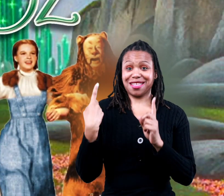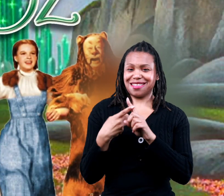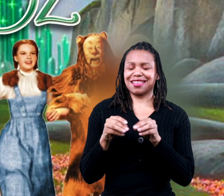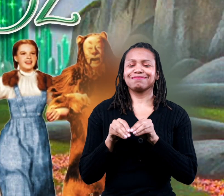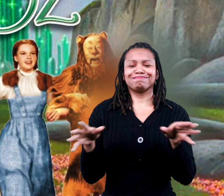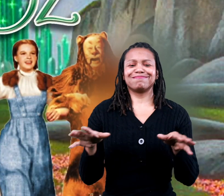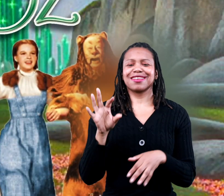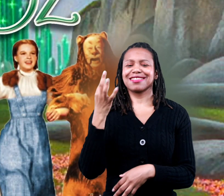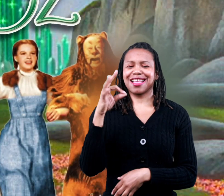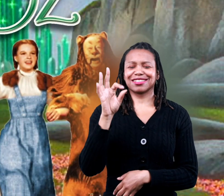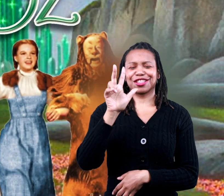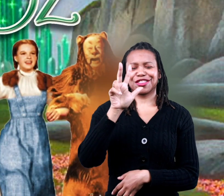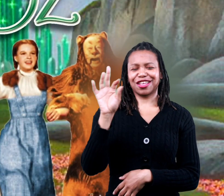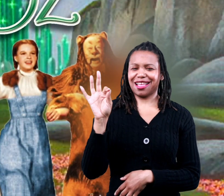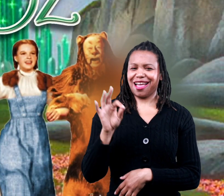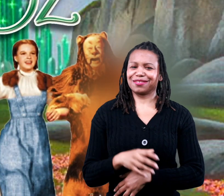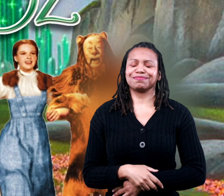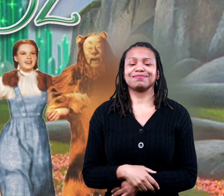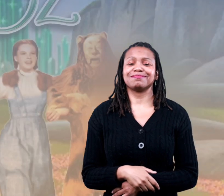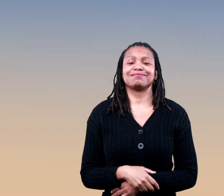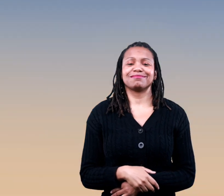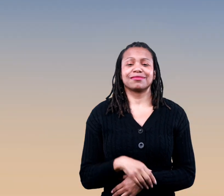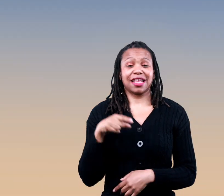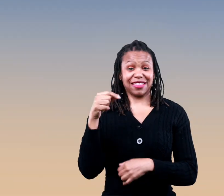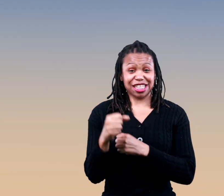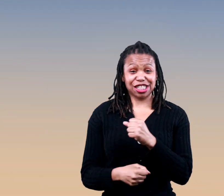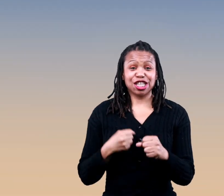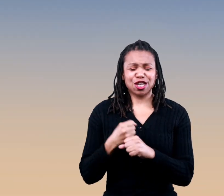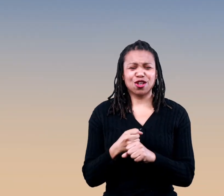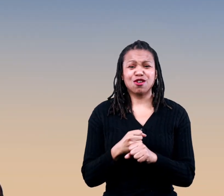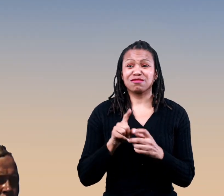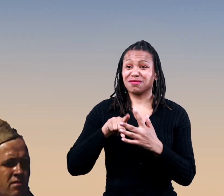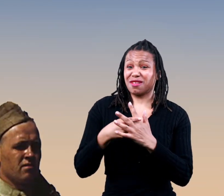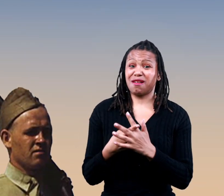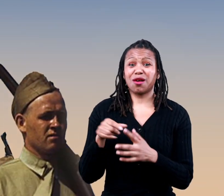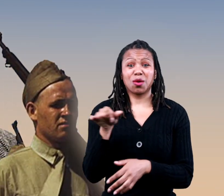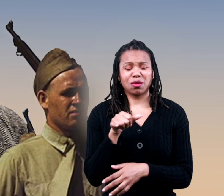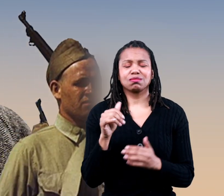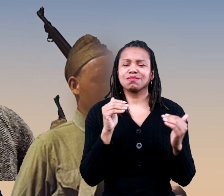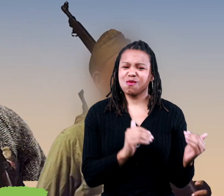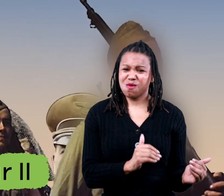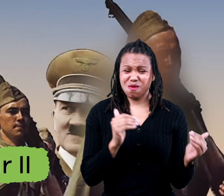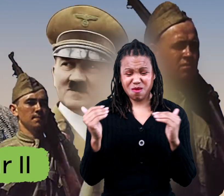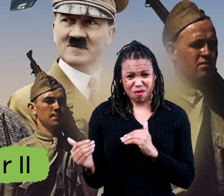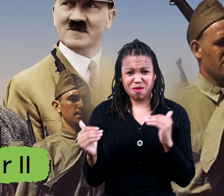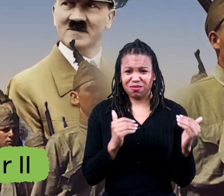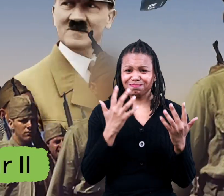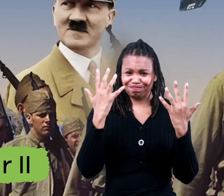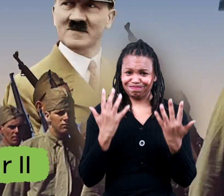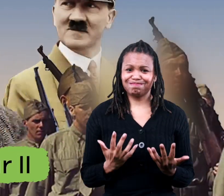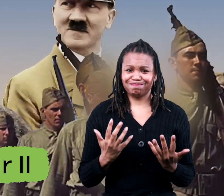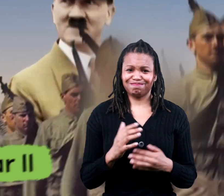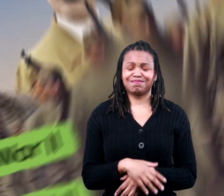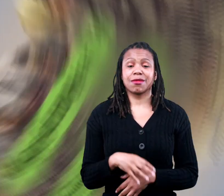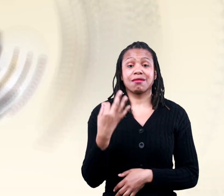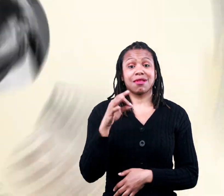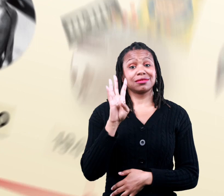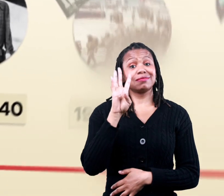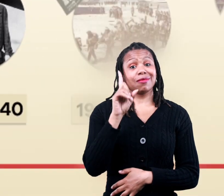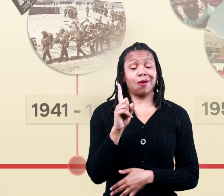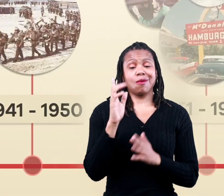was released in the year 1939. Sadly, this year was also the beginning of World War II.